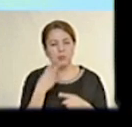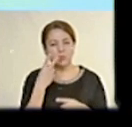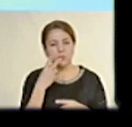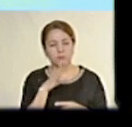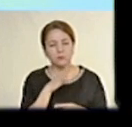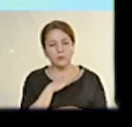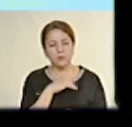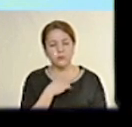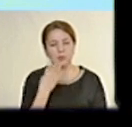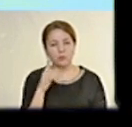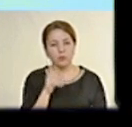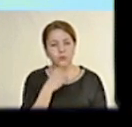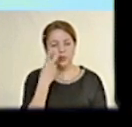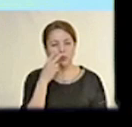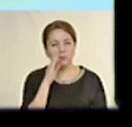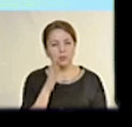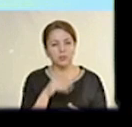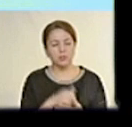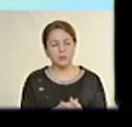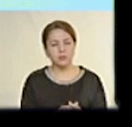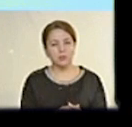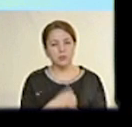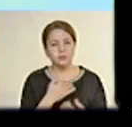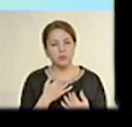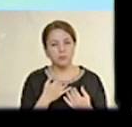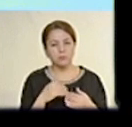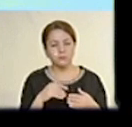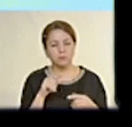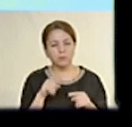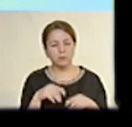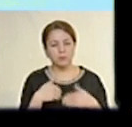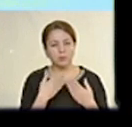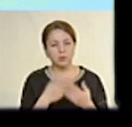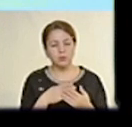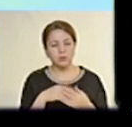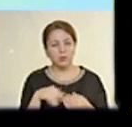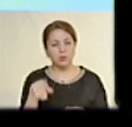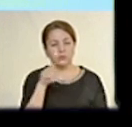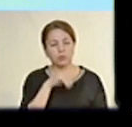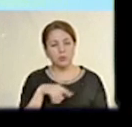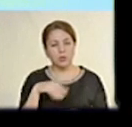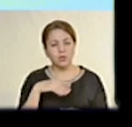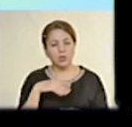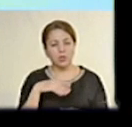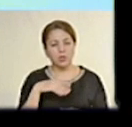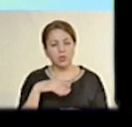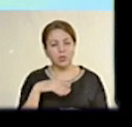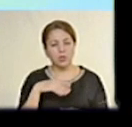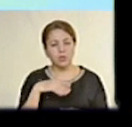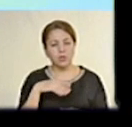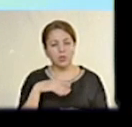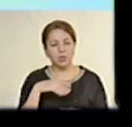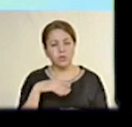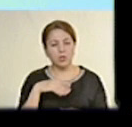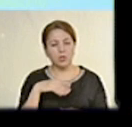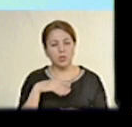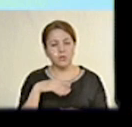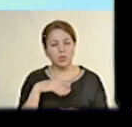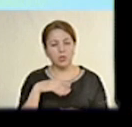ikkini tashkil qilyapti. Endi mana bu berilgan doiralarni biz aralash sonlarni qo'shish kabi qo'shganimizda